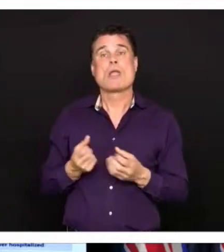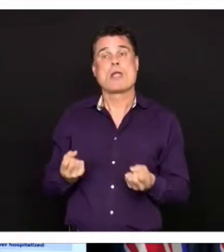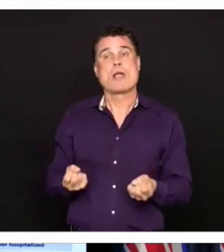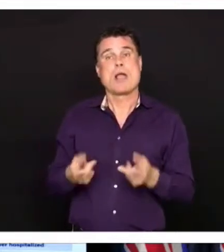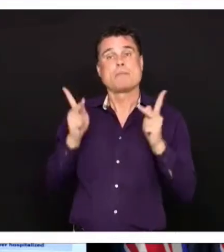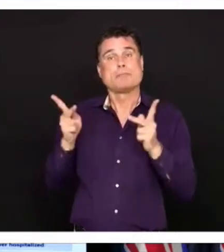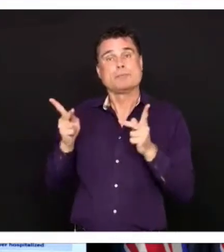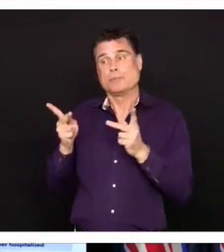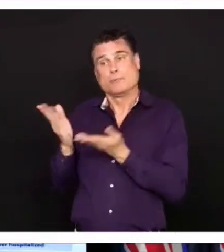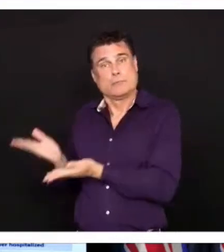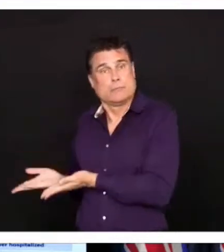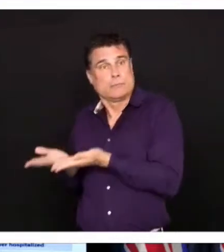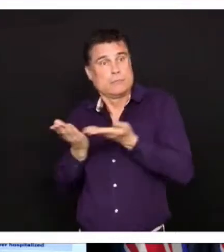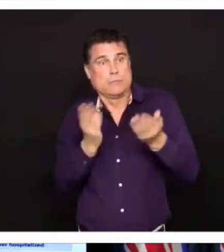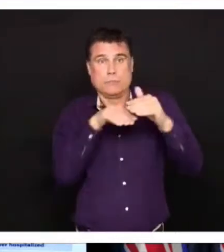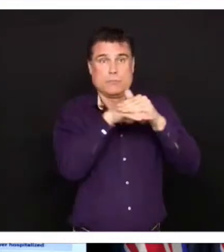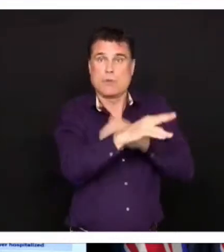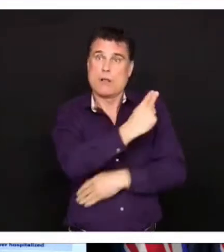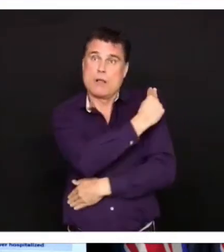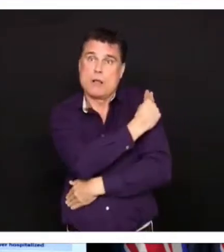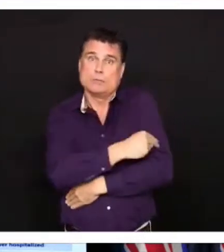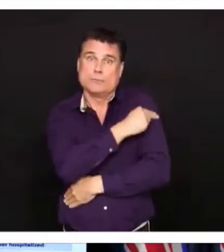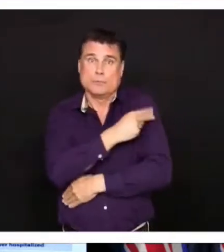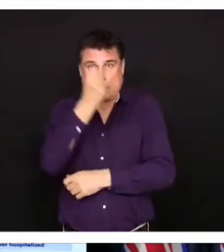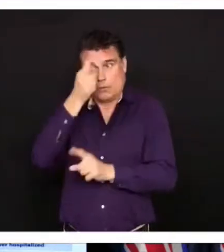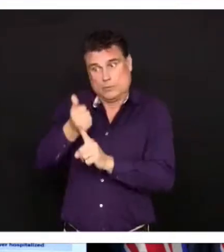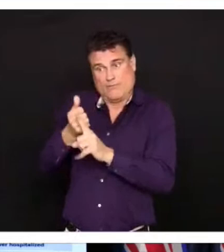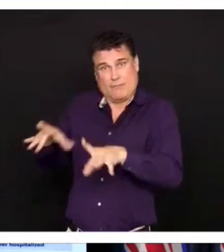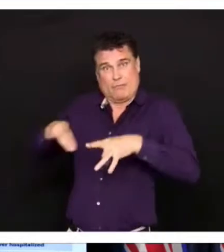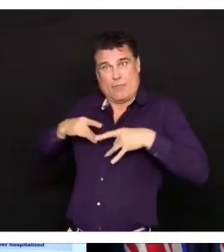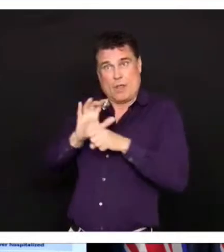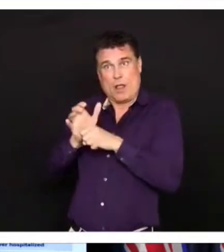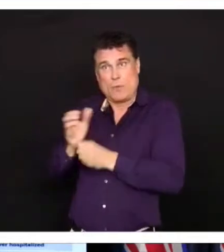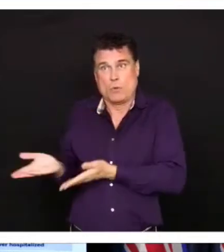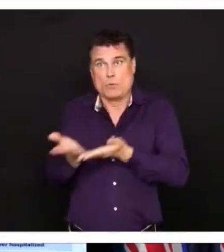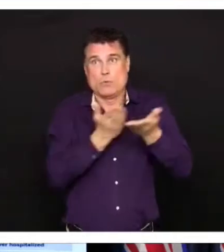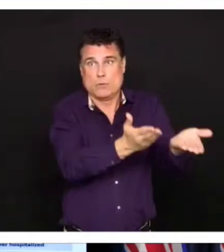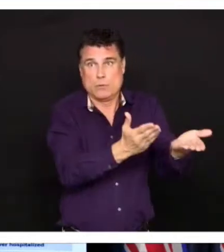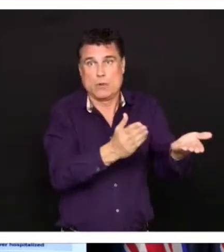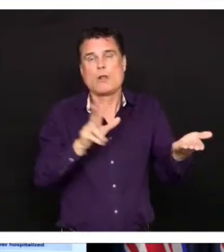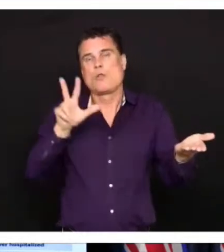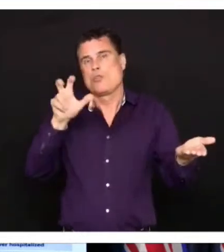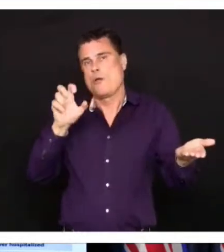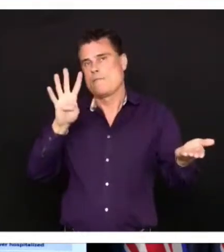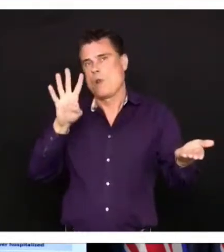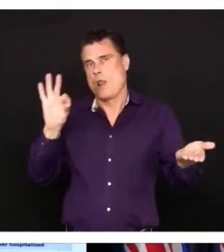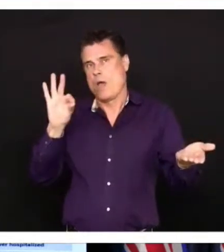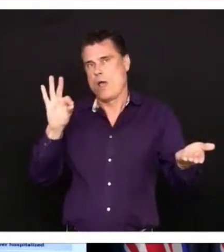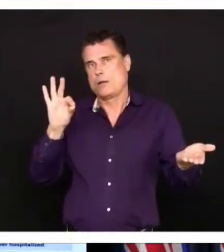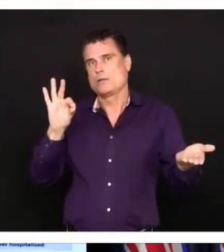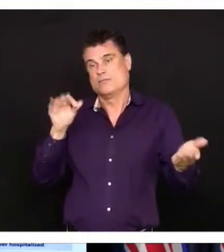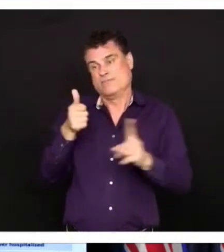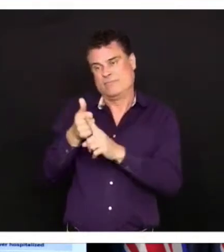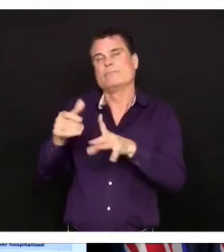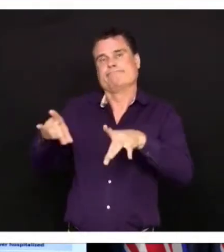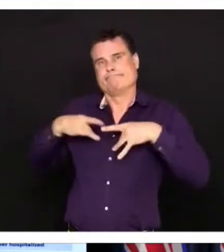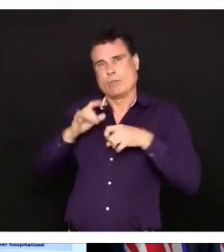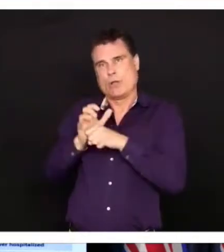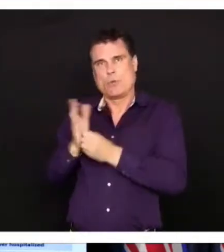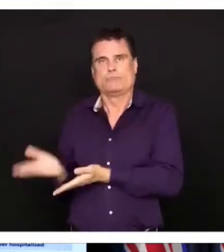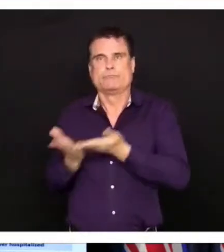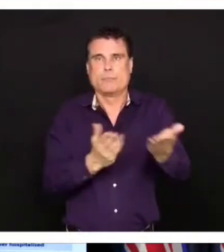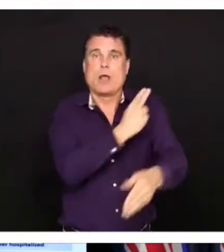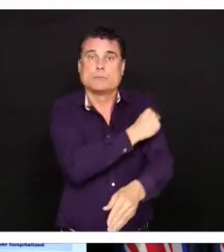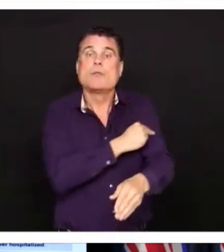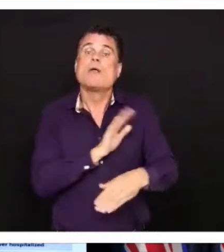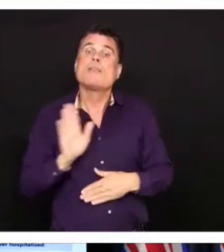a decade older than those who have been affected. And this again reflects that most young healthy people have relatively mild illness that